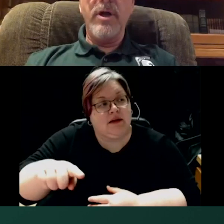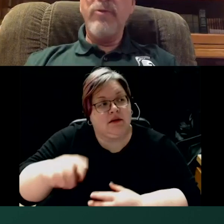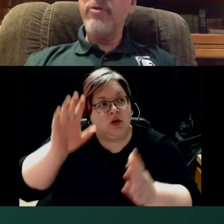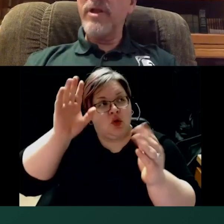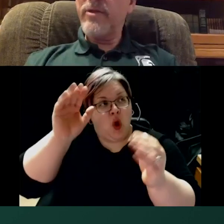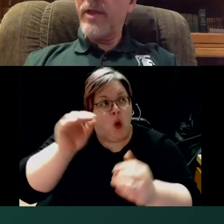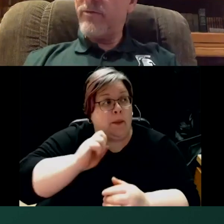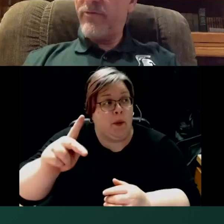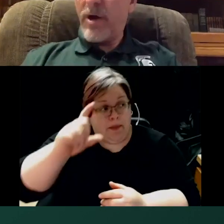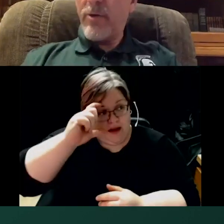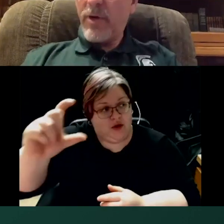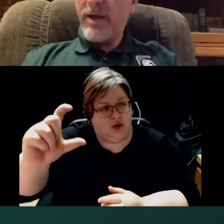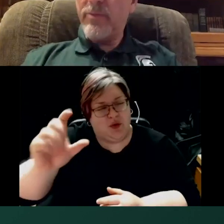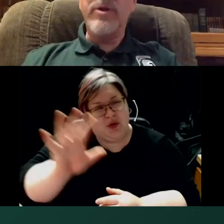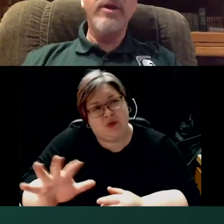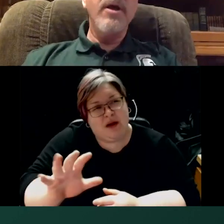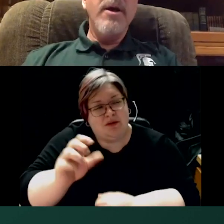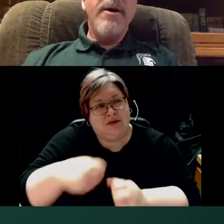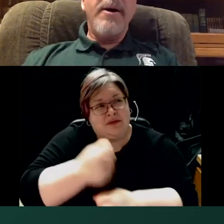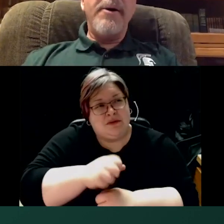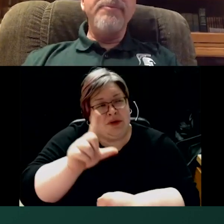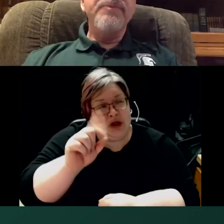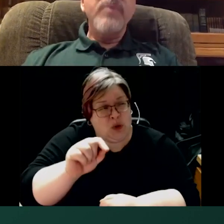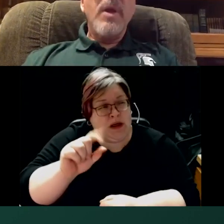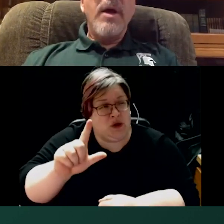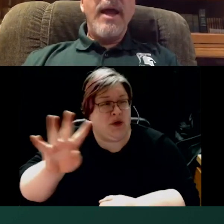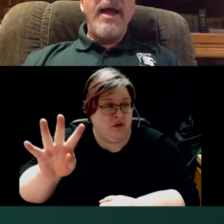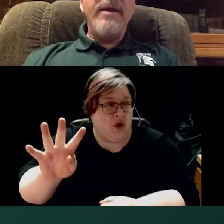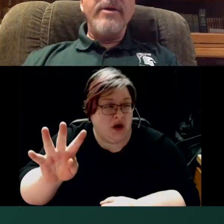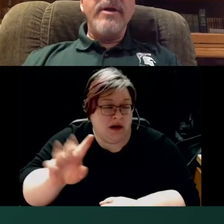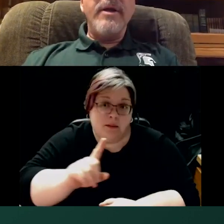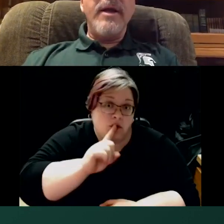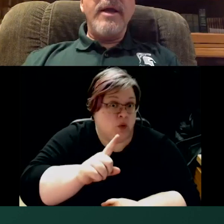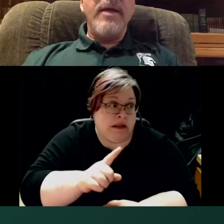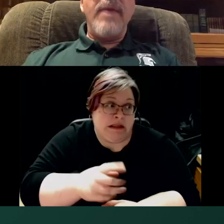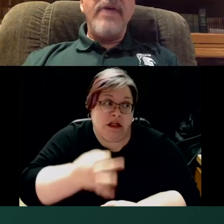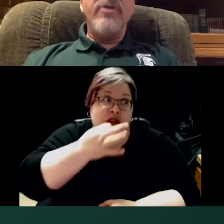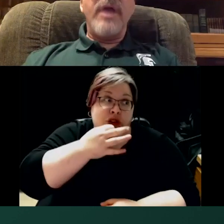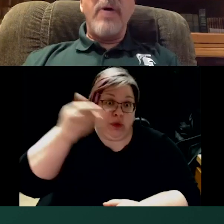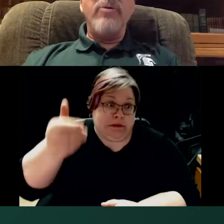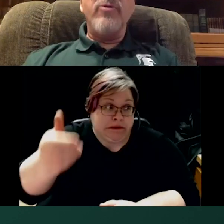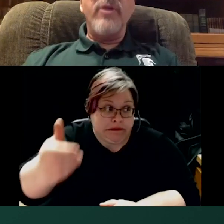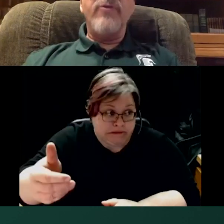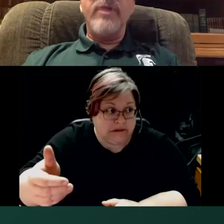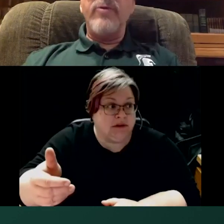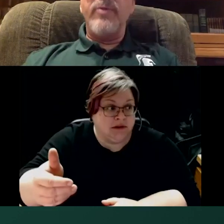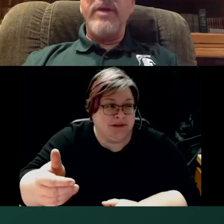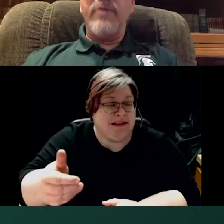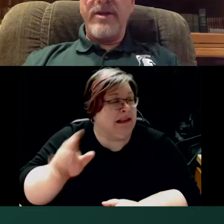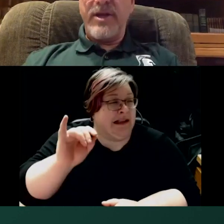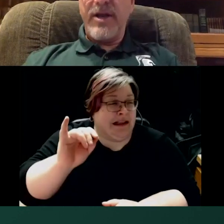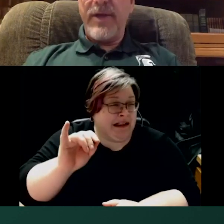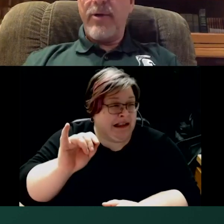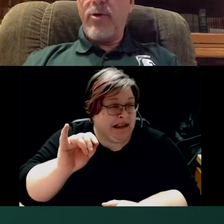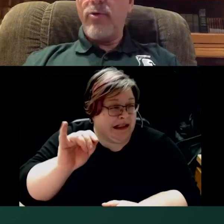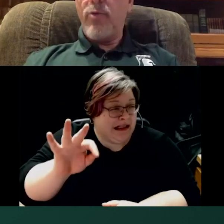2024, which is not that far away, really. Um, and imagine how dreadful it would be if we had